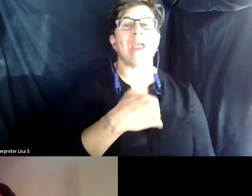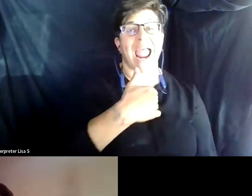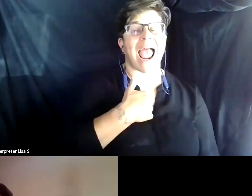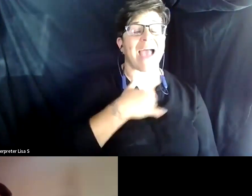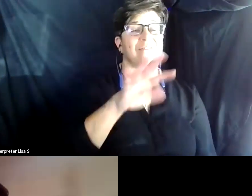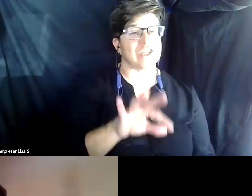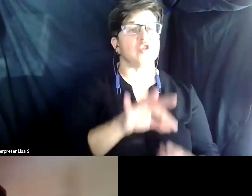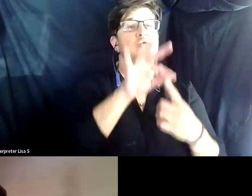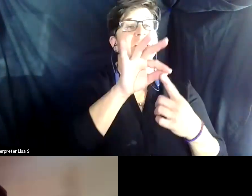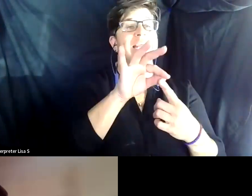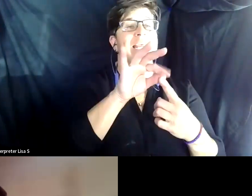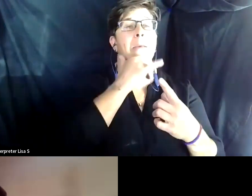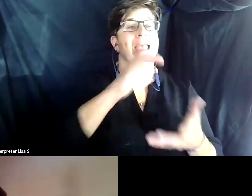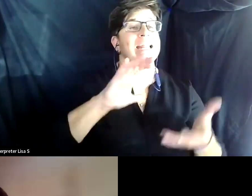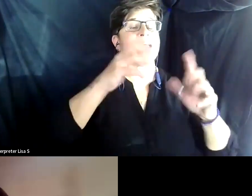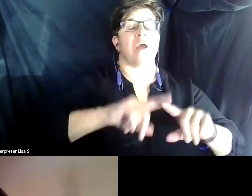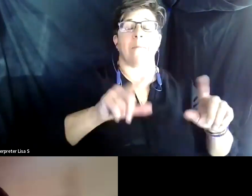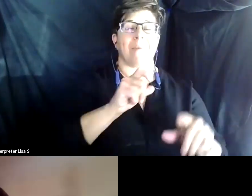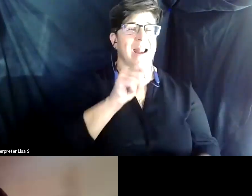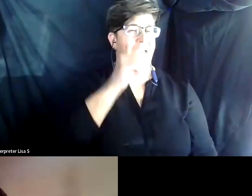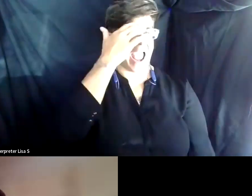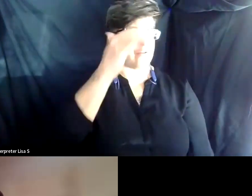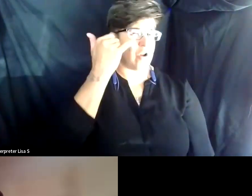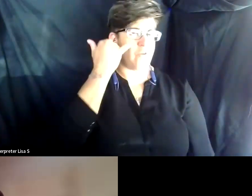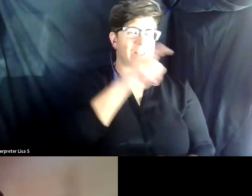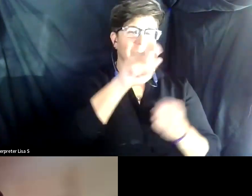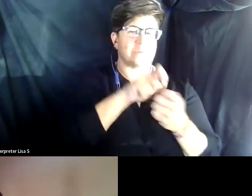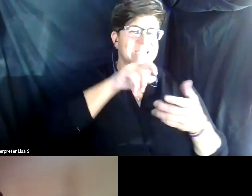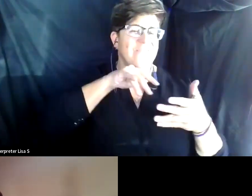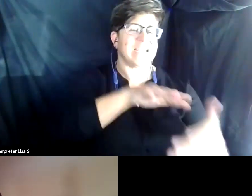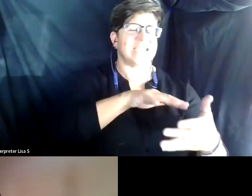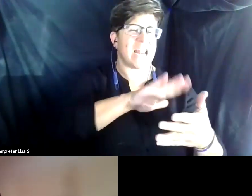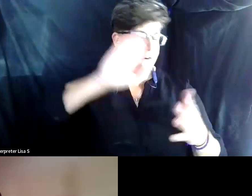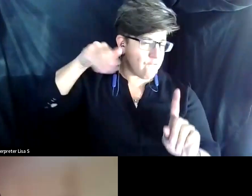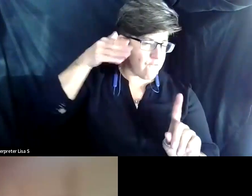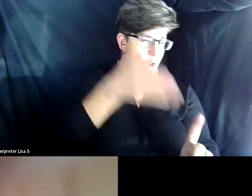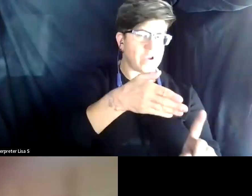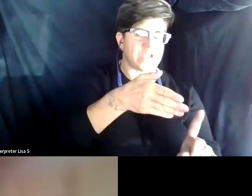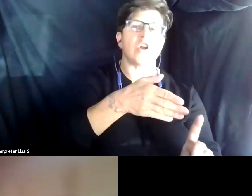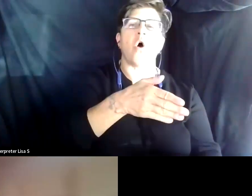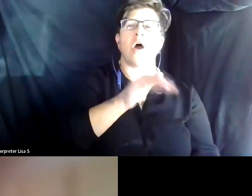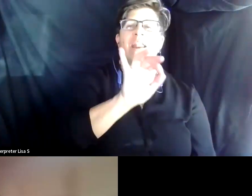unique mutation, but I'm not aware of a specific study targeting ASH1C